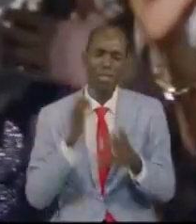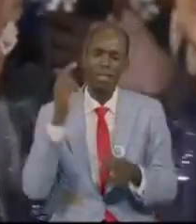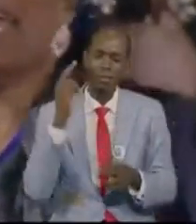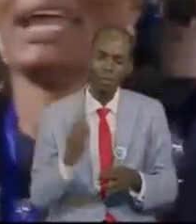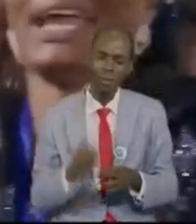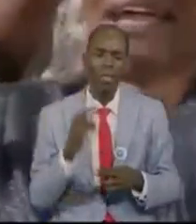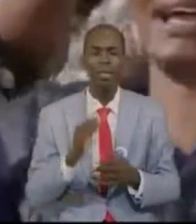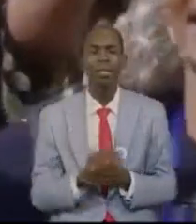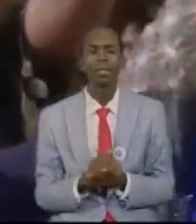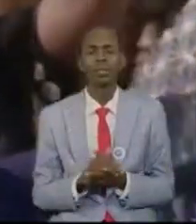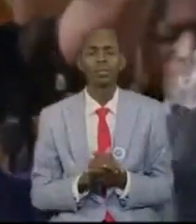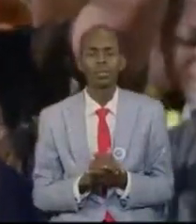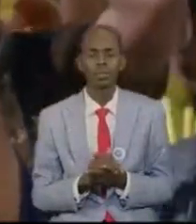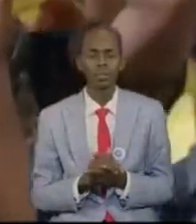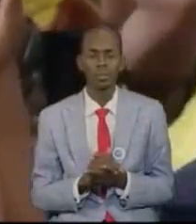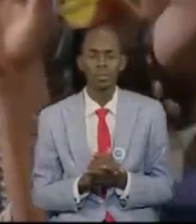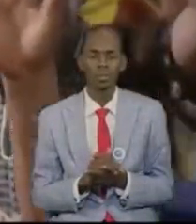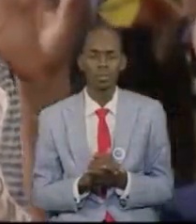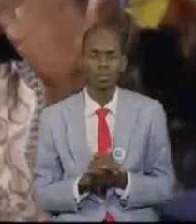name.